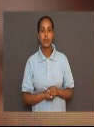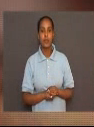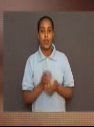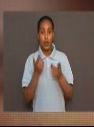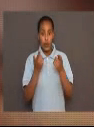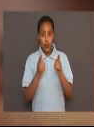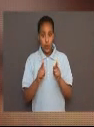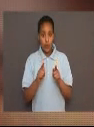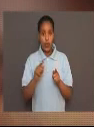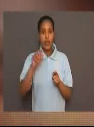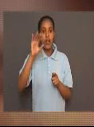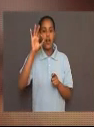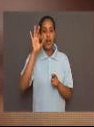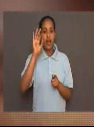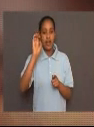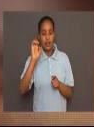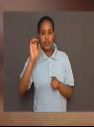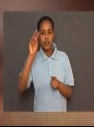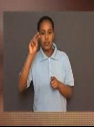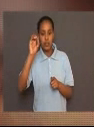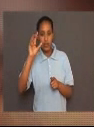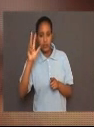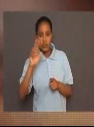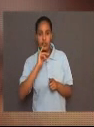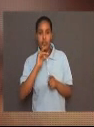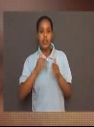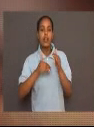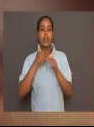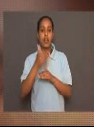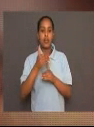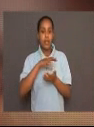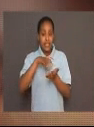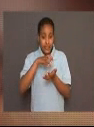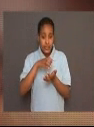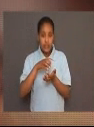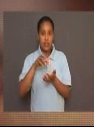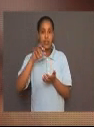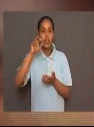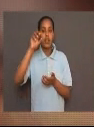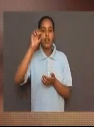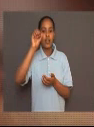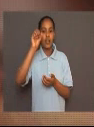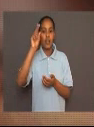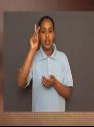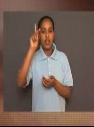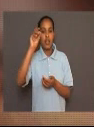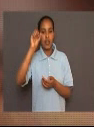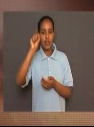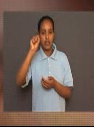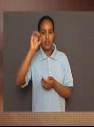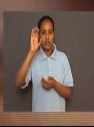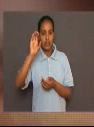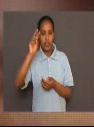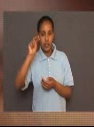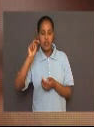When the iron 3 nitrate is mixed with the potassium thiocyanate, the